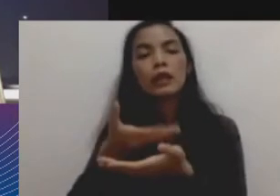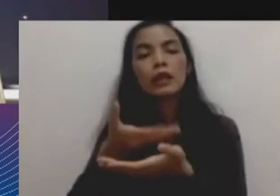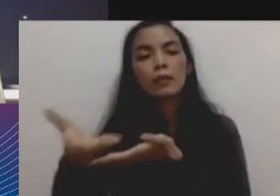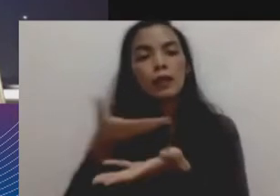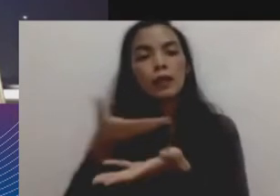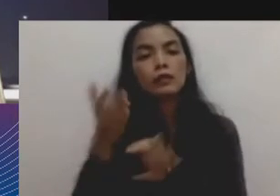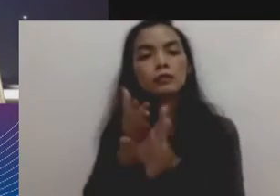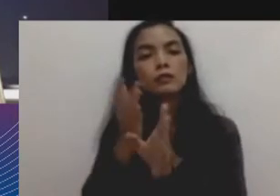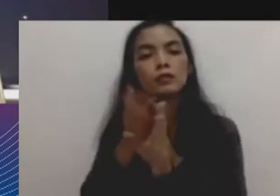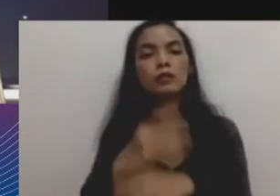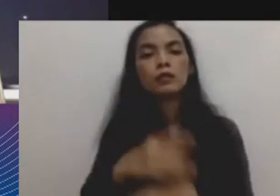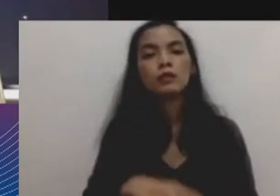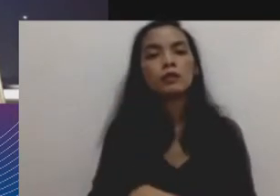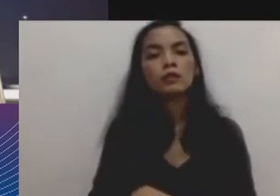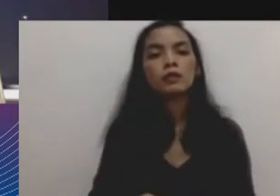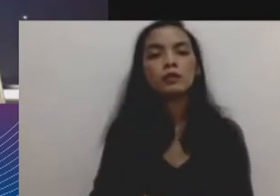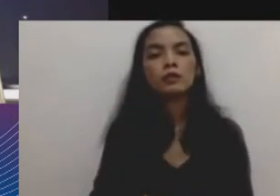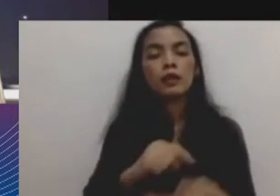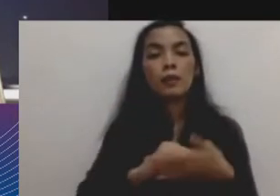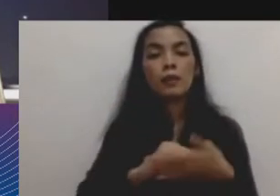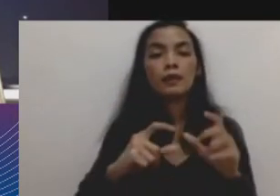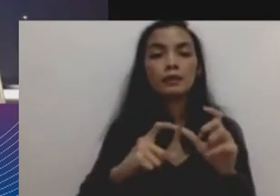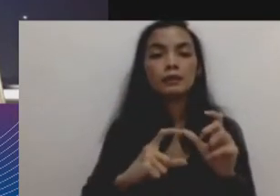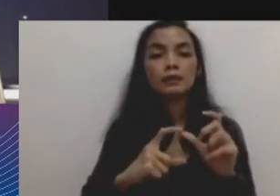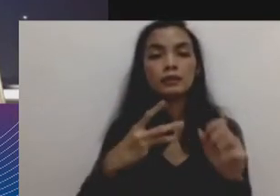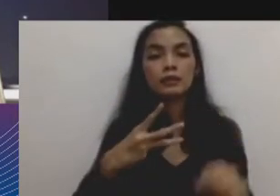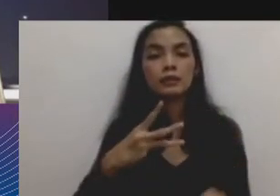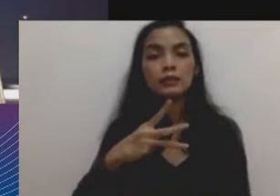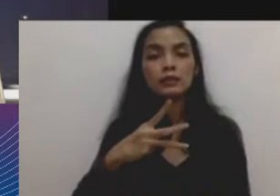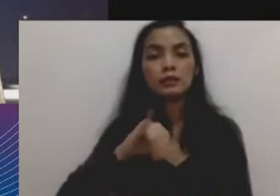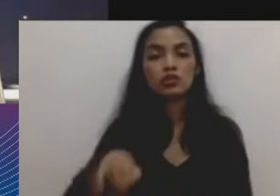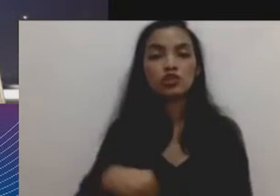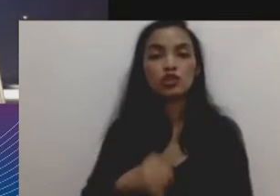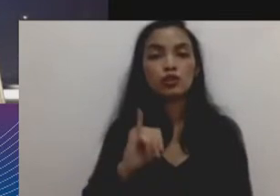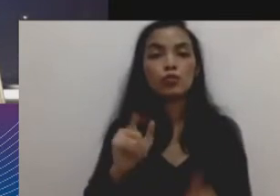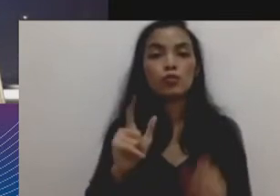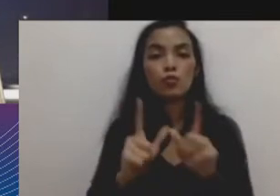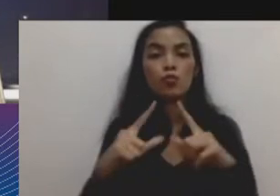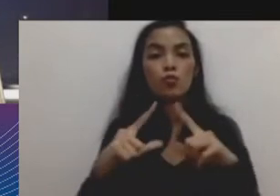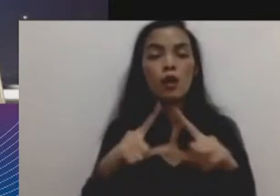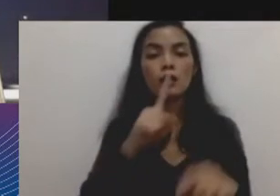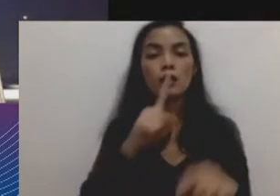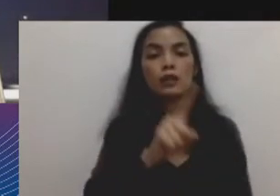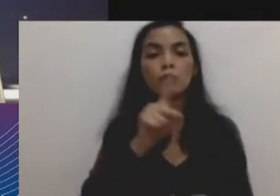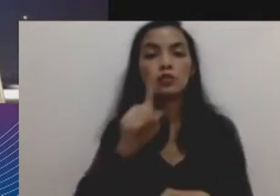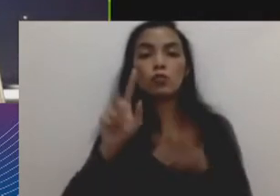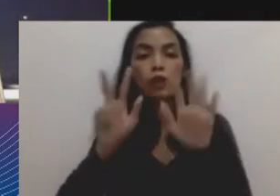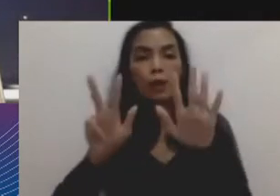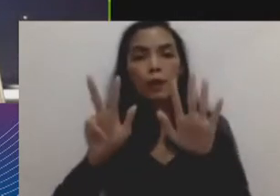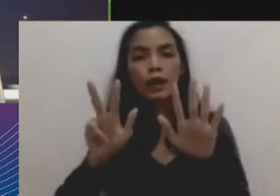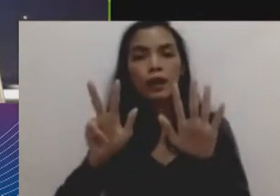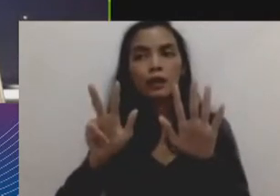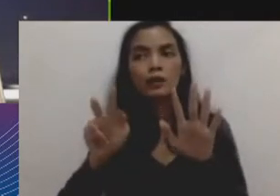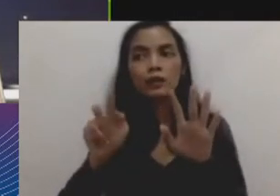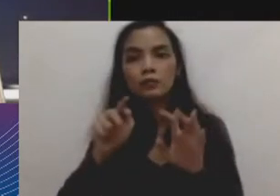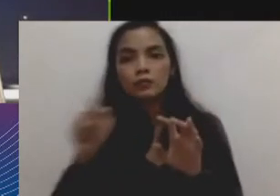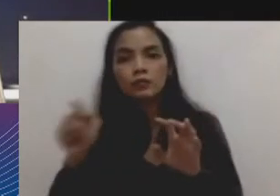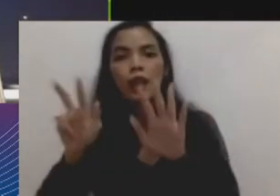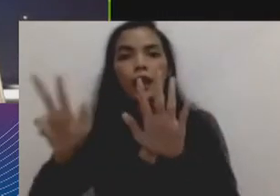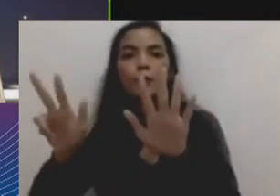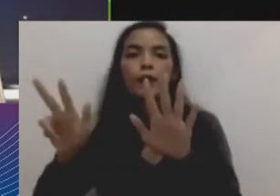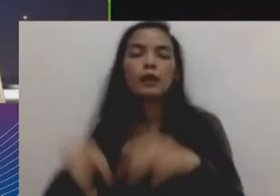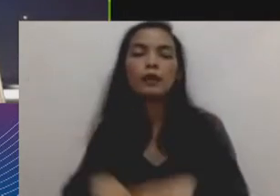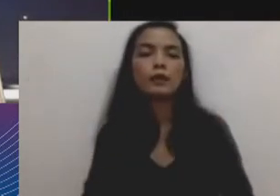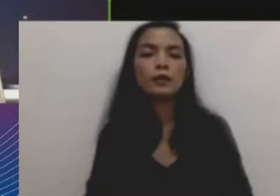one day 24 hours, which is Sejiwa. Okay, Sejiwa is 118 extension 8. Okay, 119